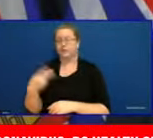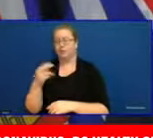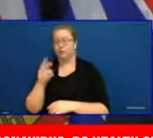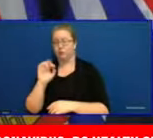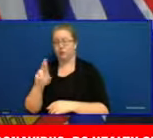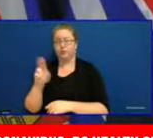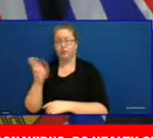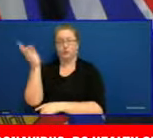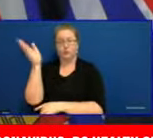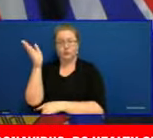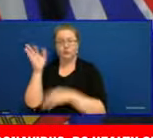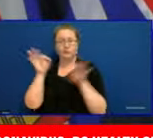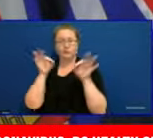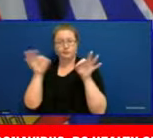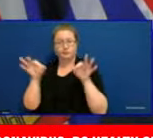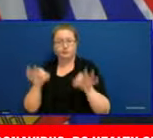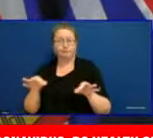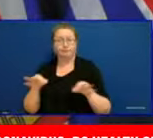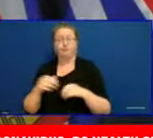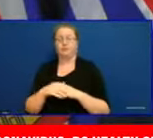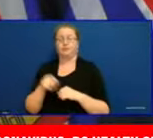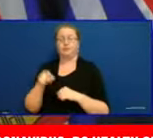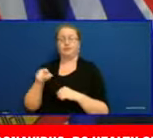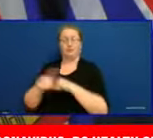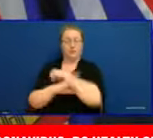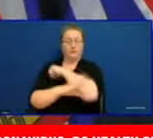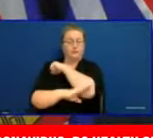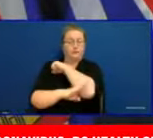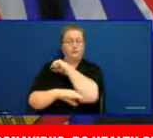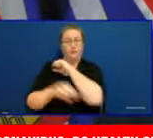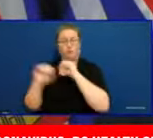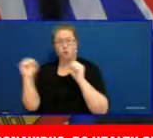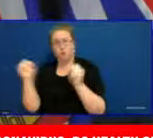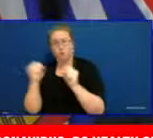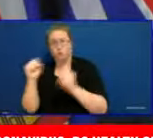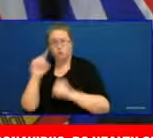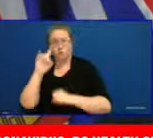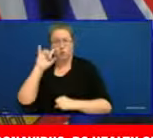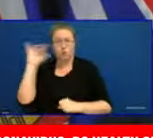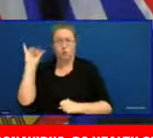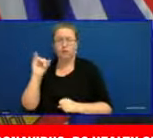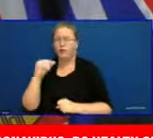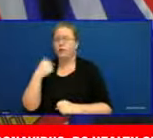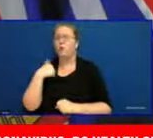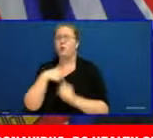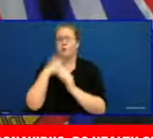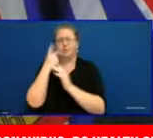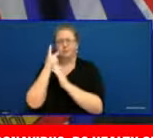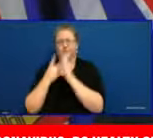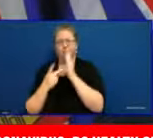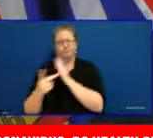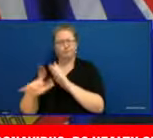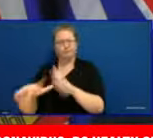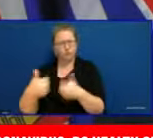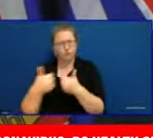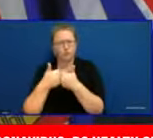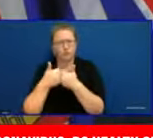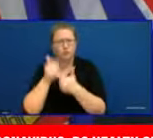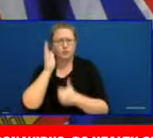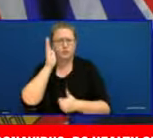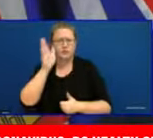Deputy Minister Steve Brown presented our plan for the fall-winter period, knowing that this period was going to be a challenge,